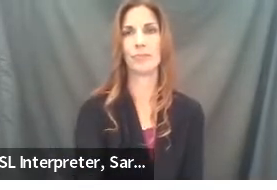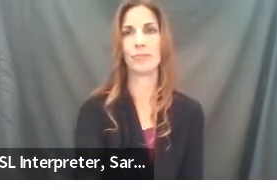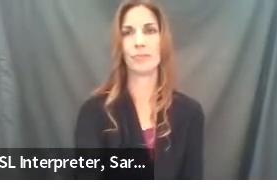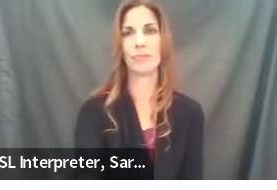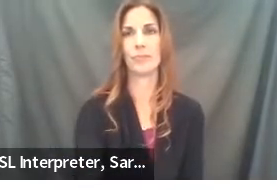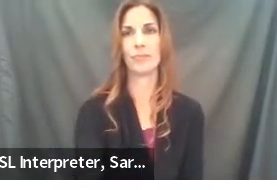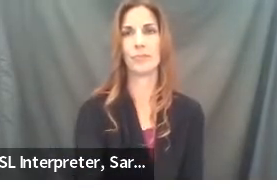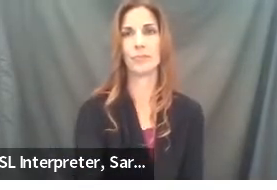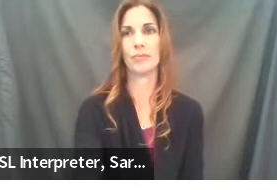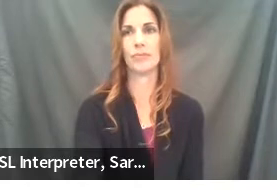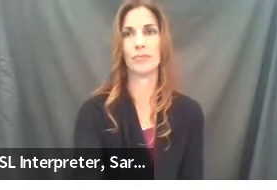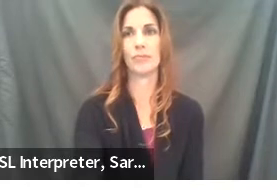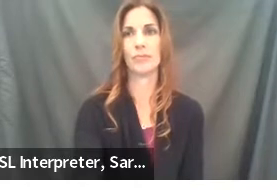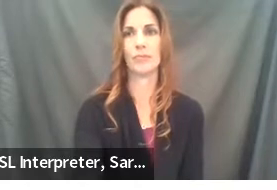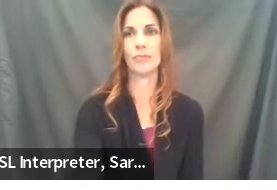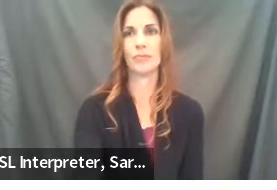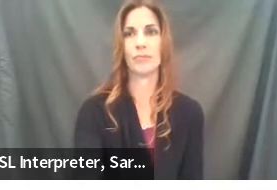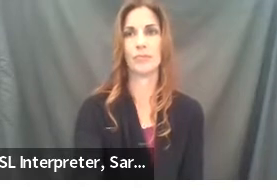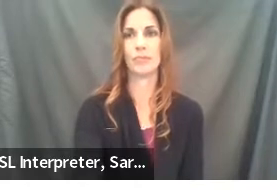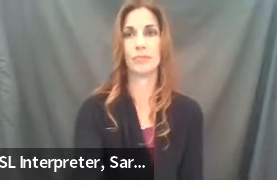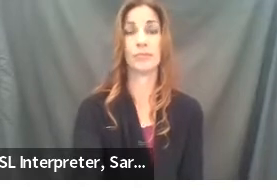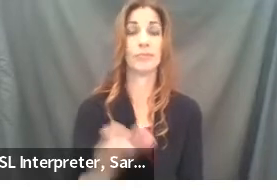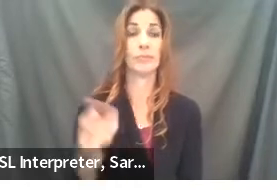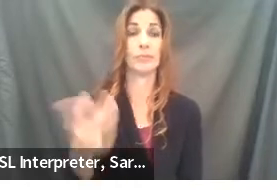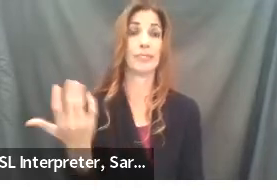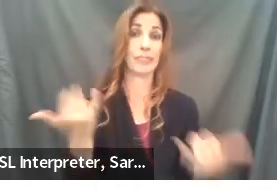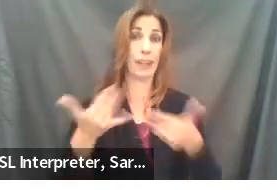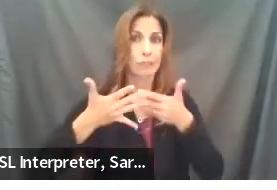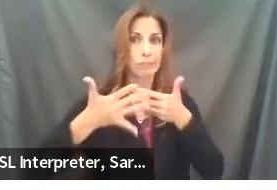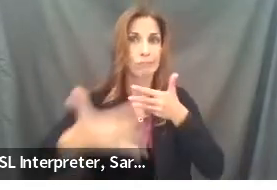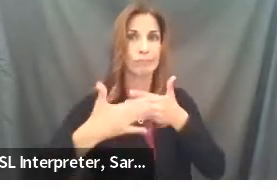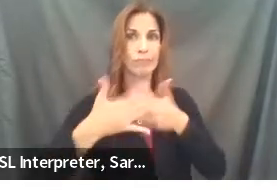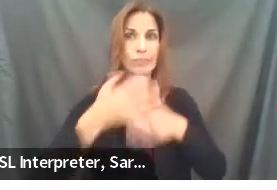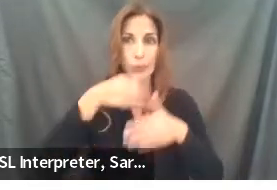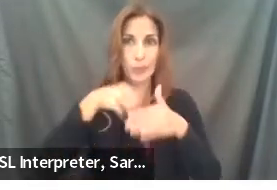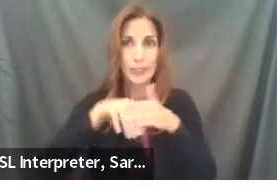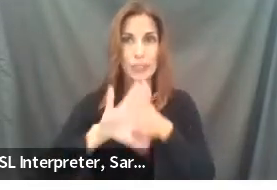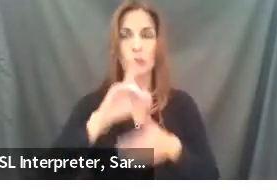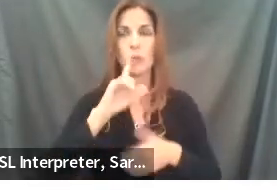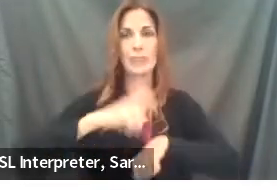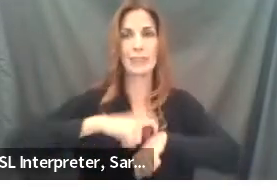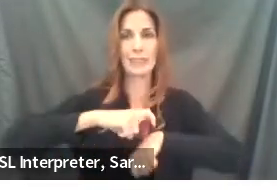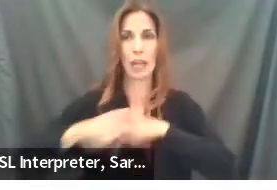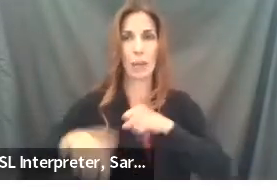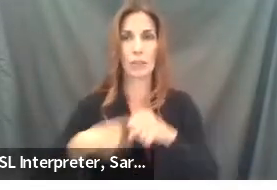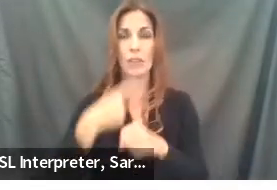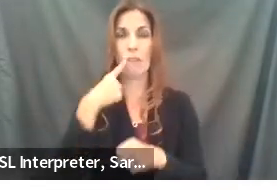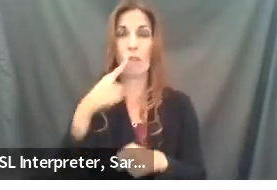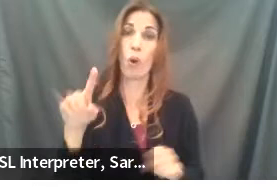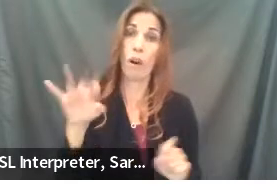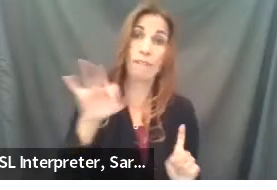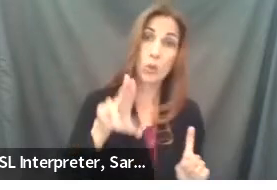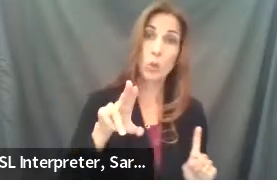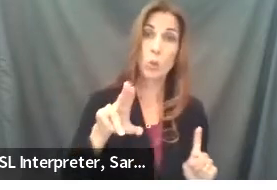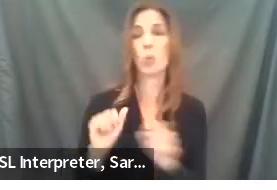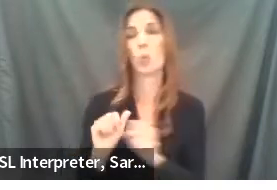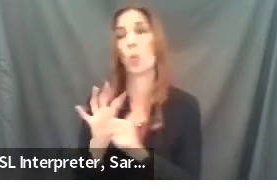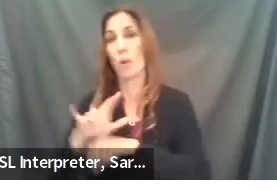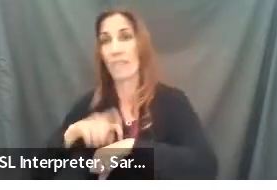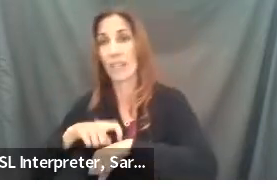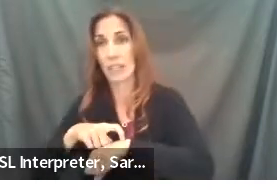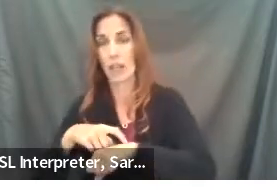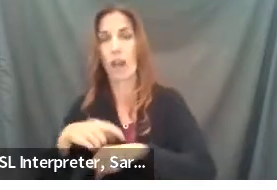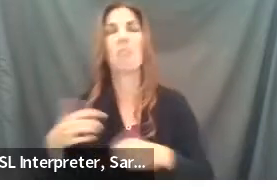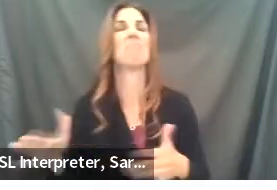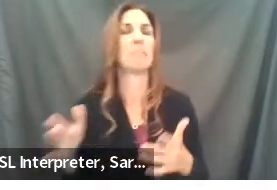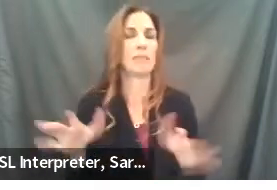So as we enter flu and COVID season, we must continue to be vigilant. The best ways